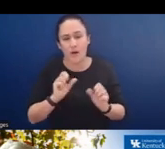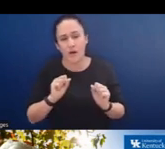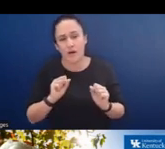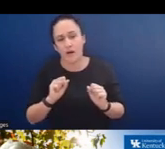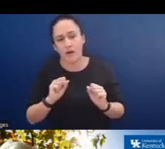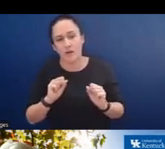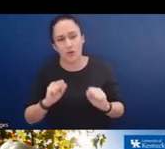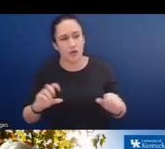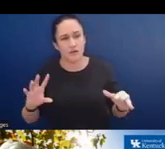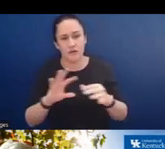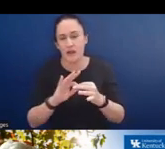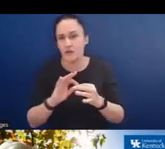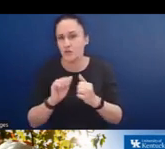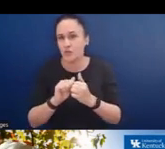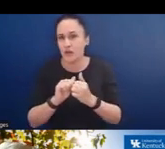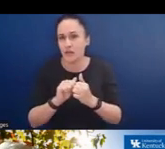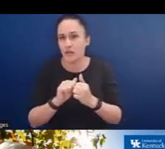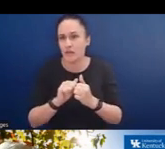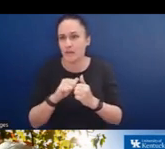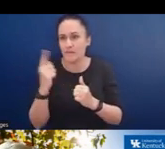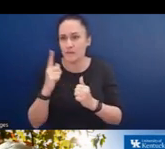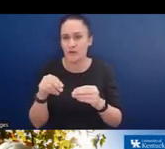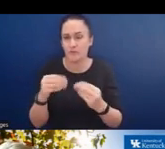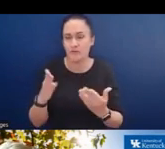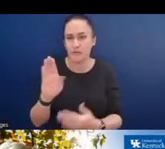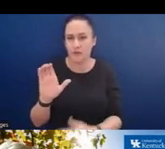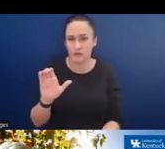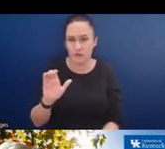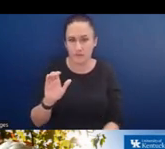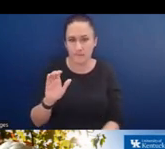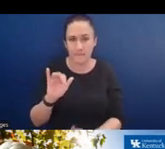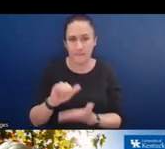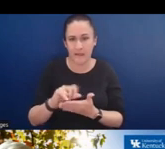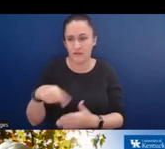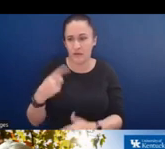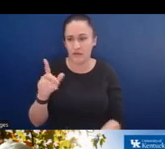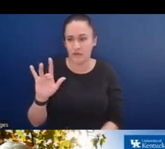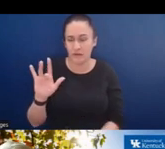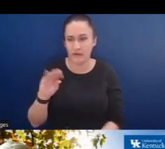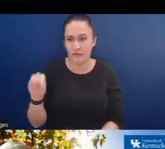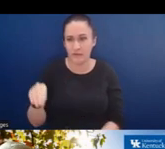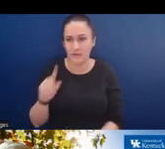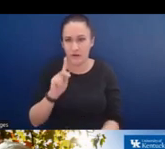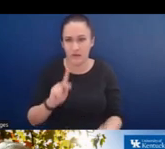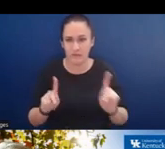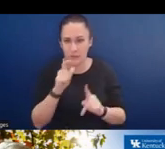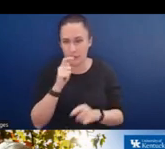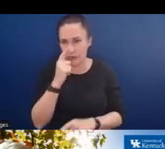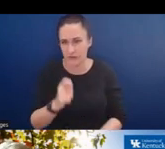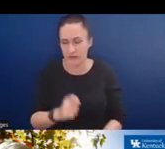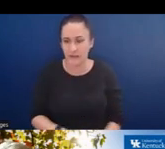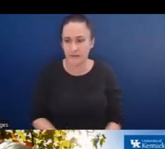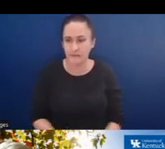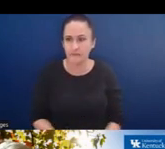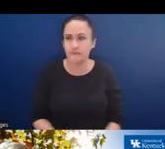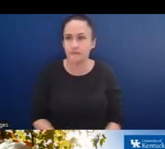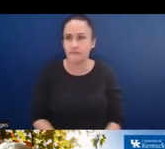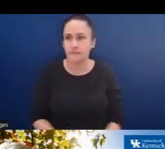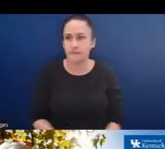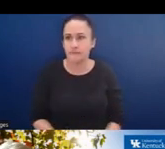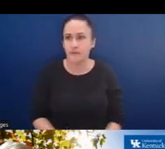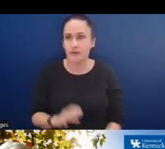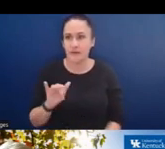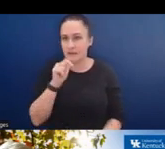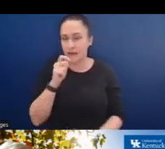connected somewhere with to provide birth control. And that's only 25% of the people who were interested. And so it's not a huge